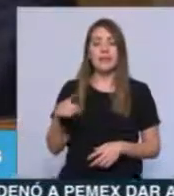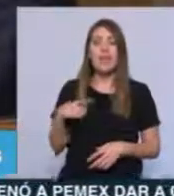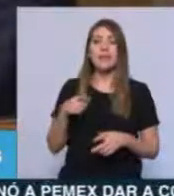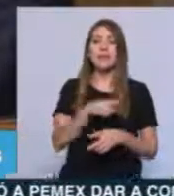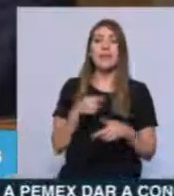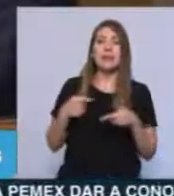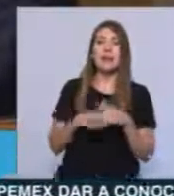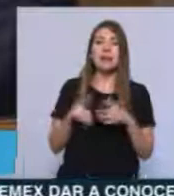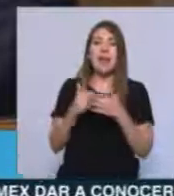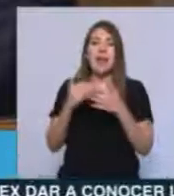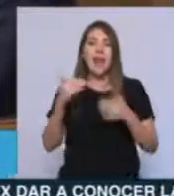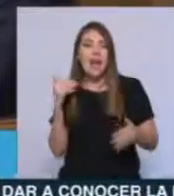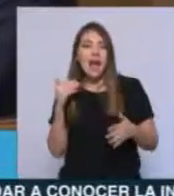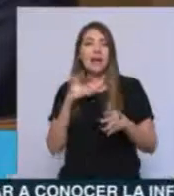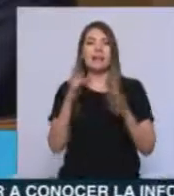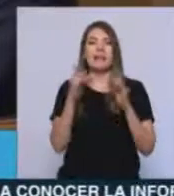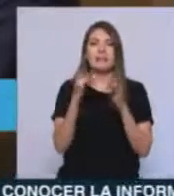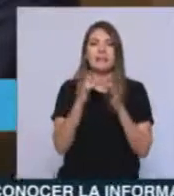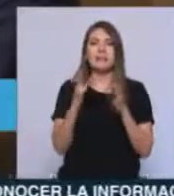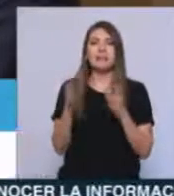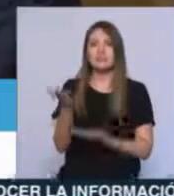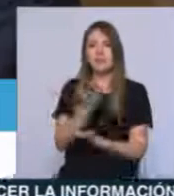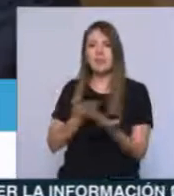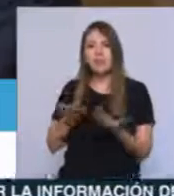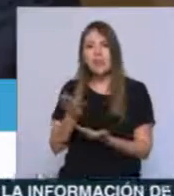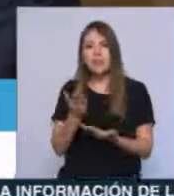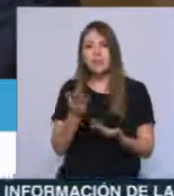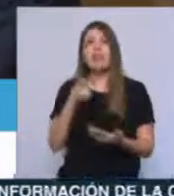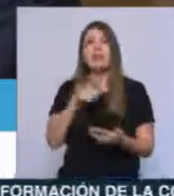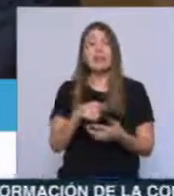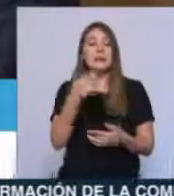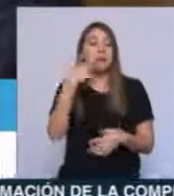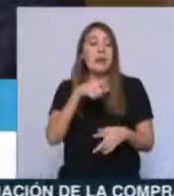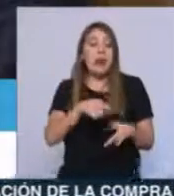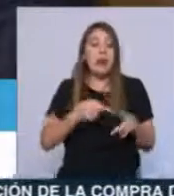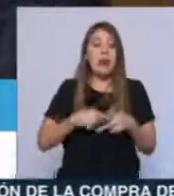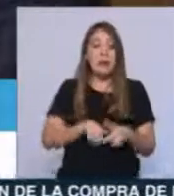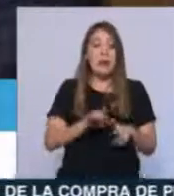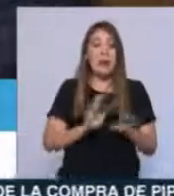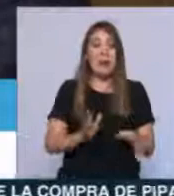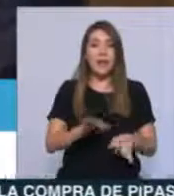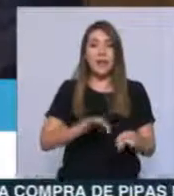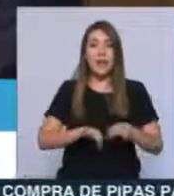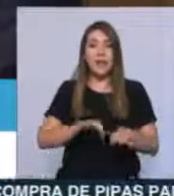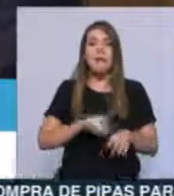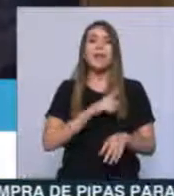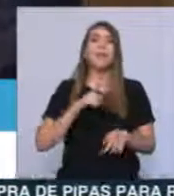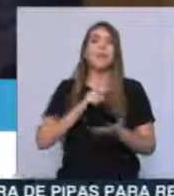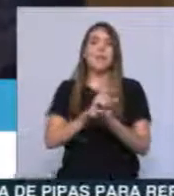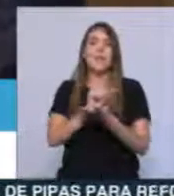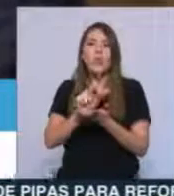a lot earlier getting involved with social media. Before I started this job, I had to learn Instagram,